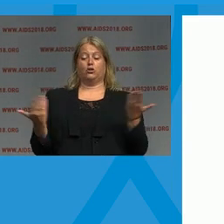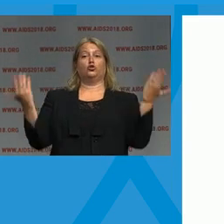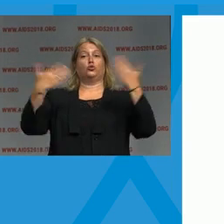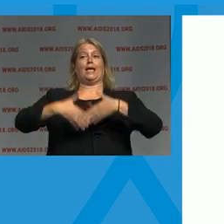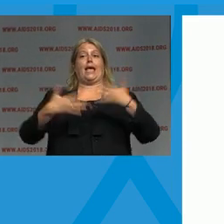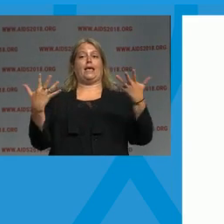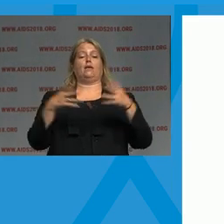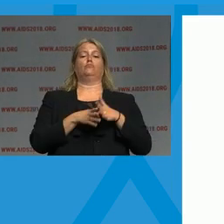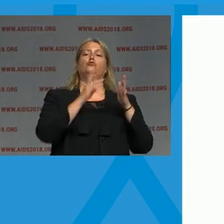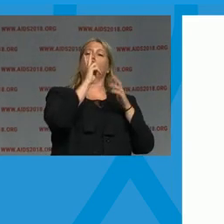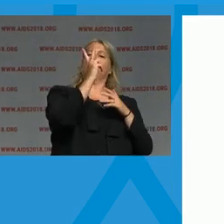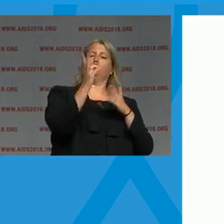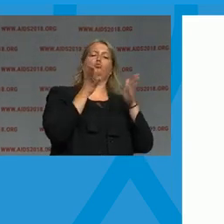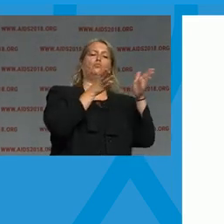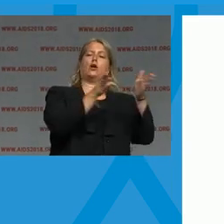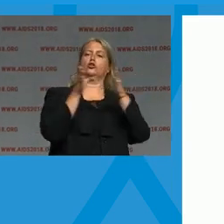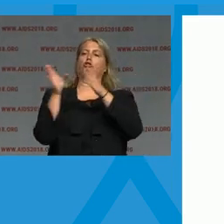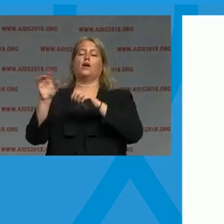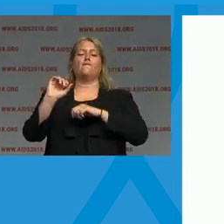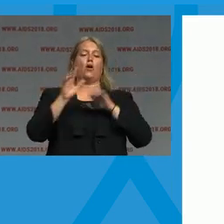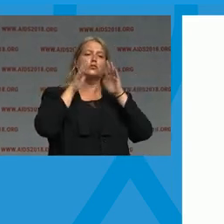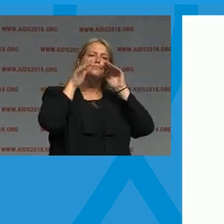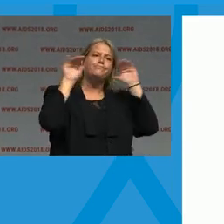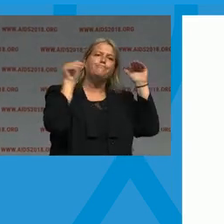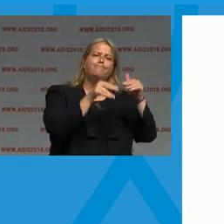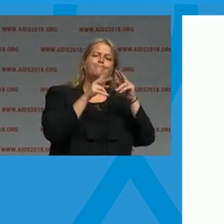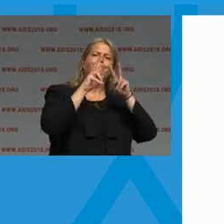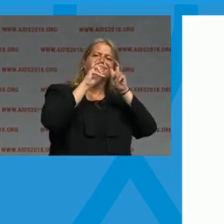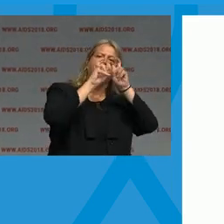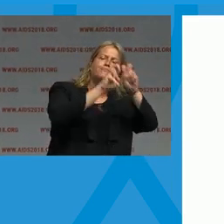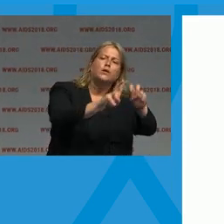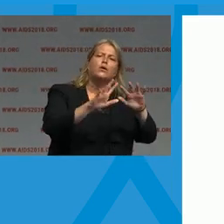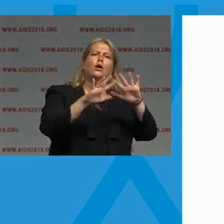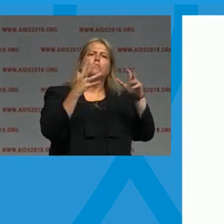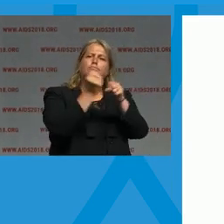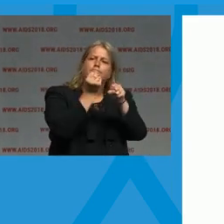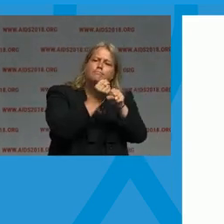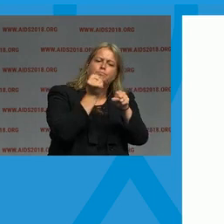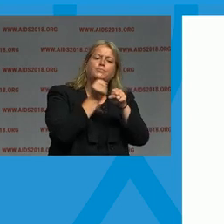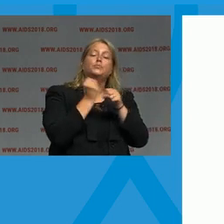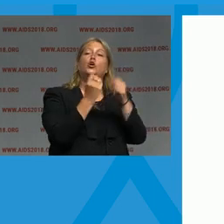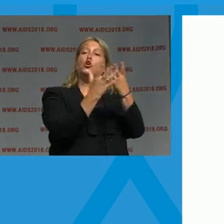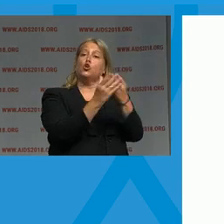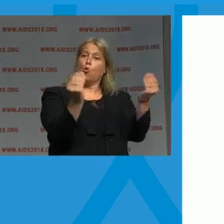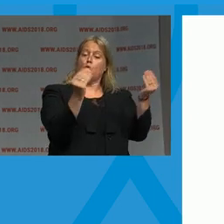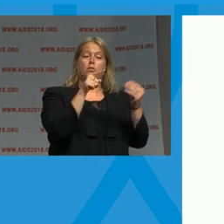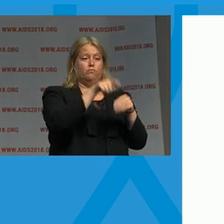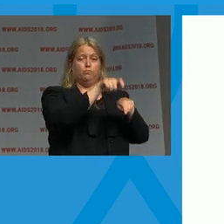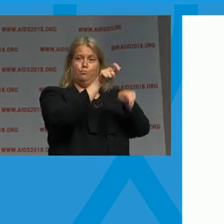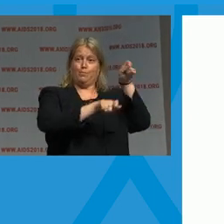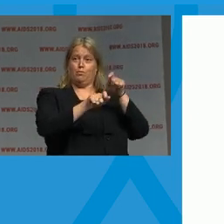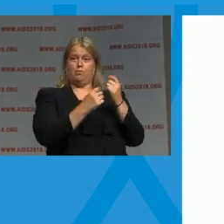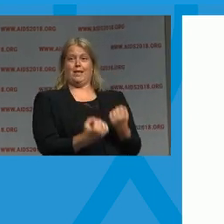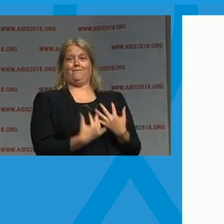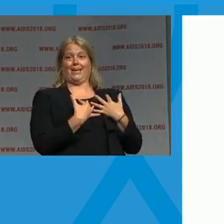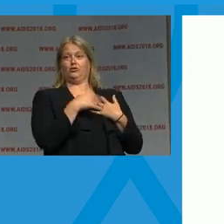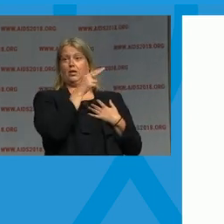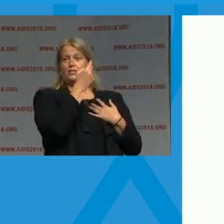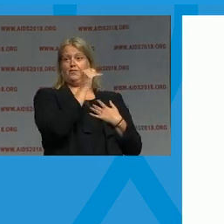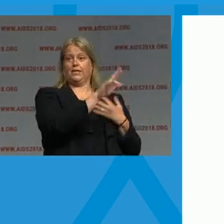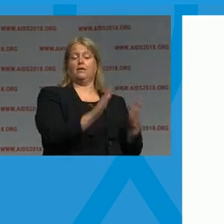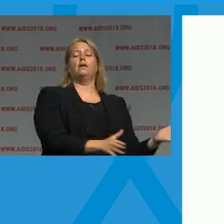about efforts that are being made to try to cure HIV disease in people who are infected, and then we're going to transition and talk about